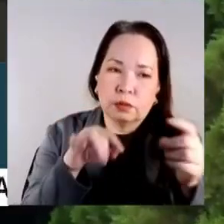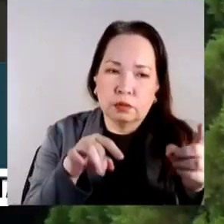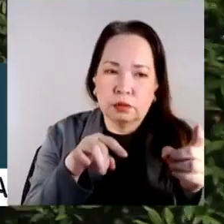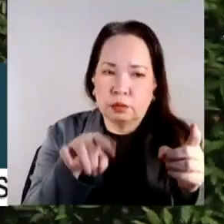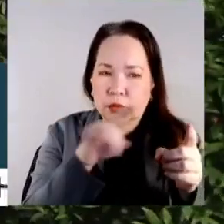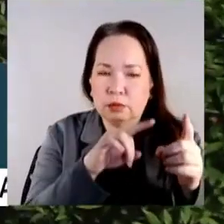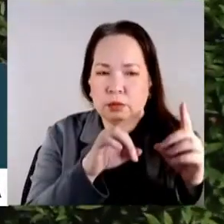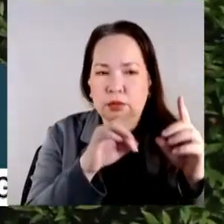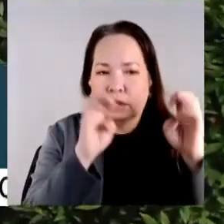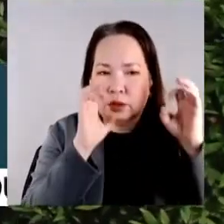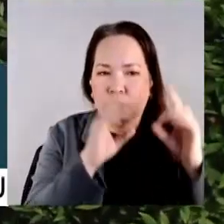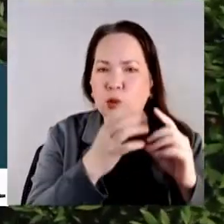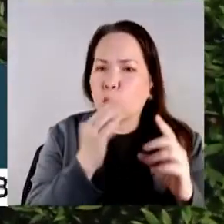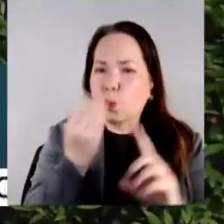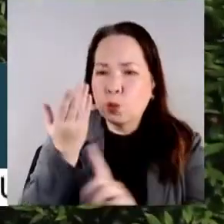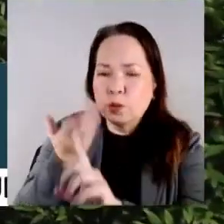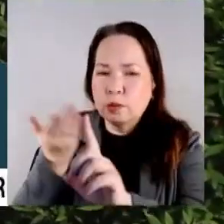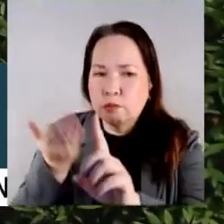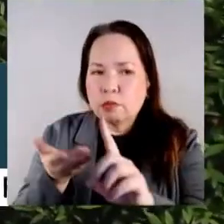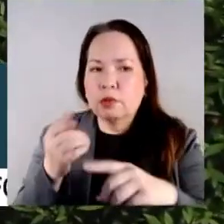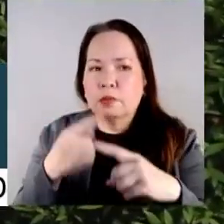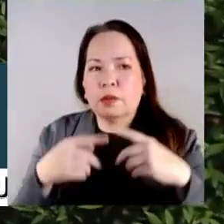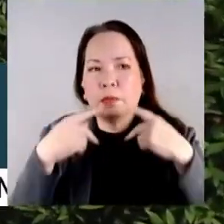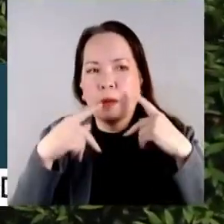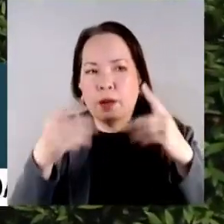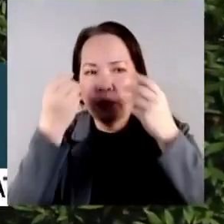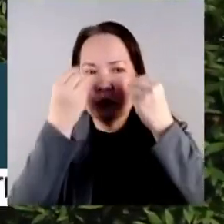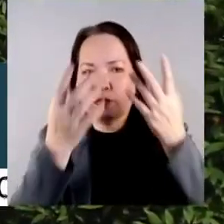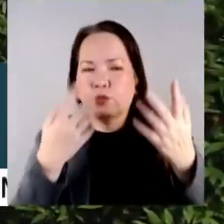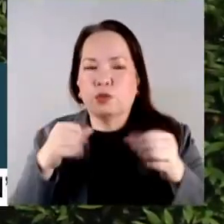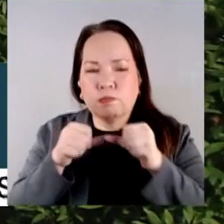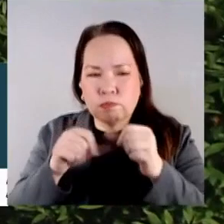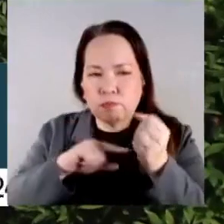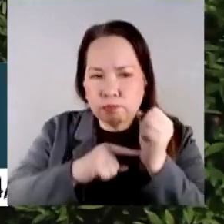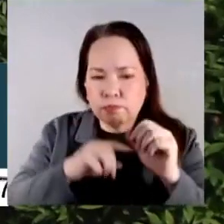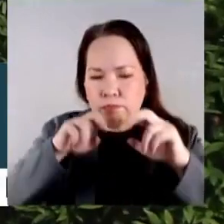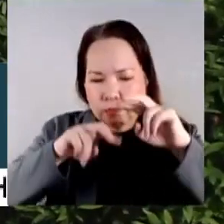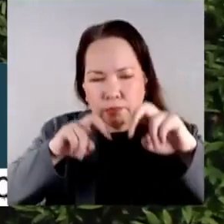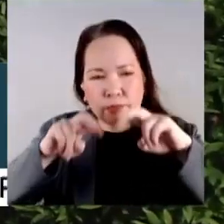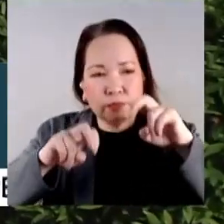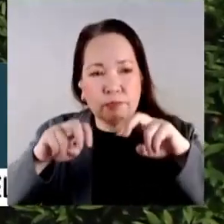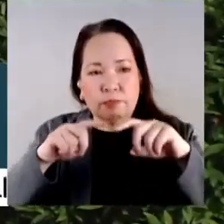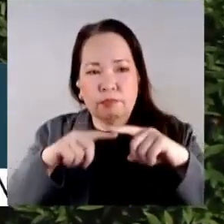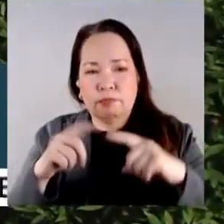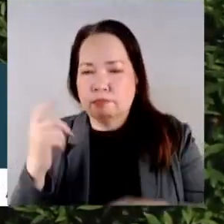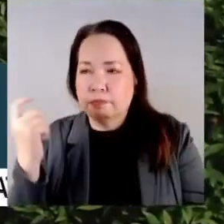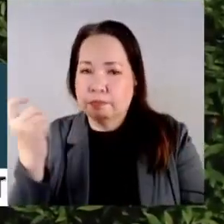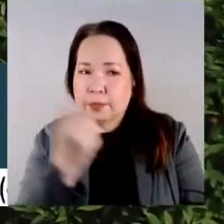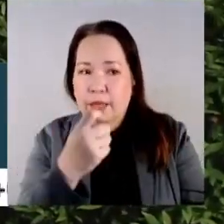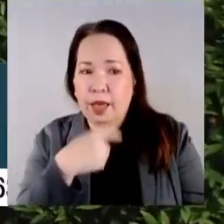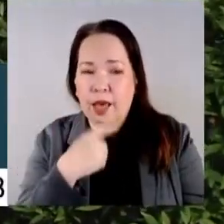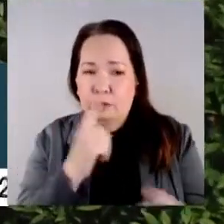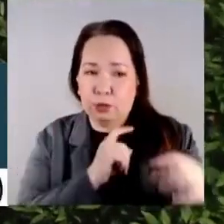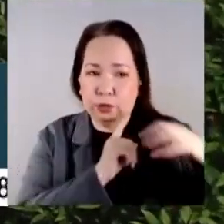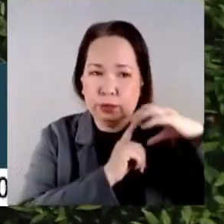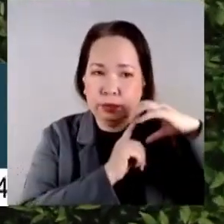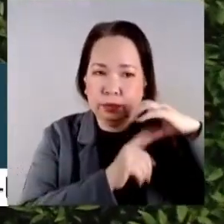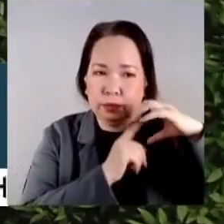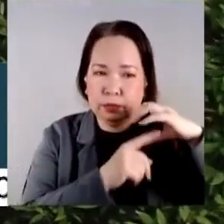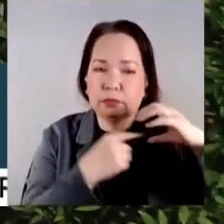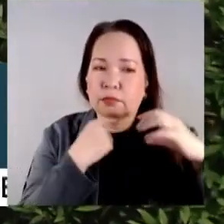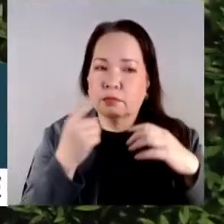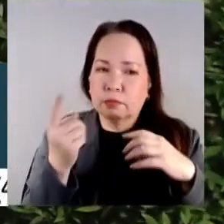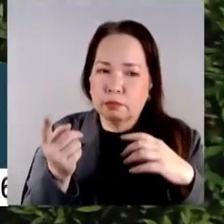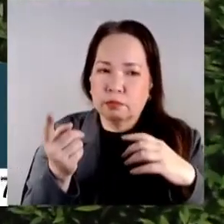concerned individuals and the public a fair and impartial investigation. In a text message to ABS-CBN News, Quintia confirmed he is already